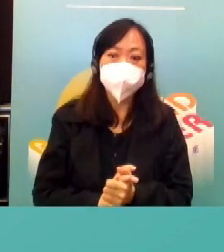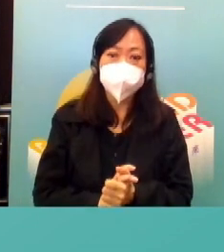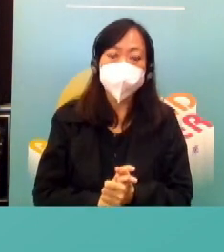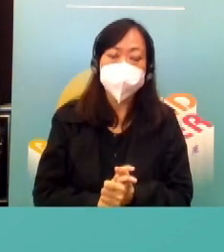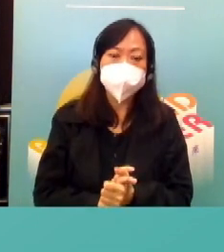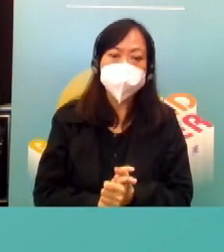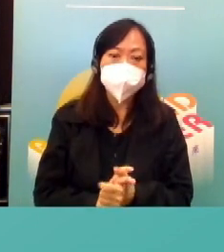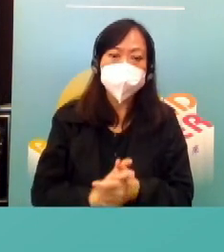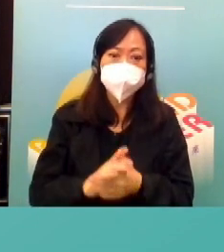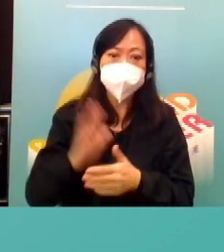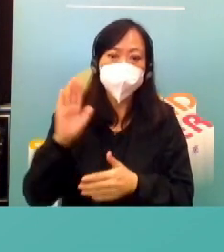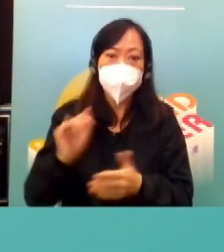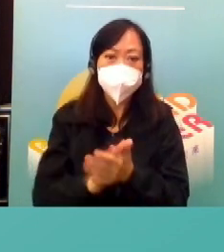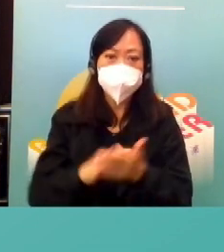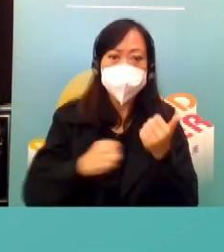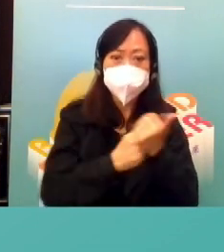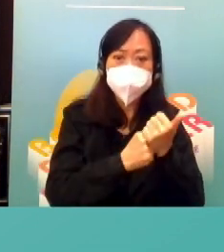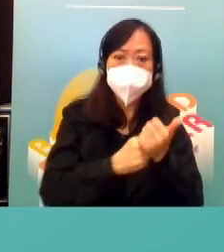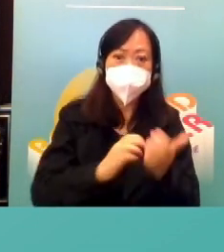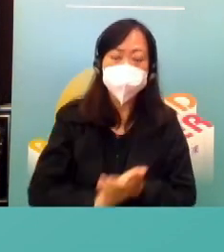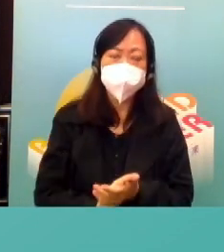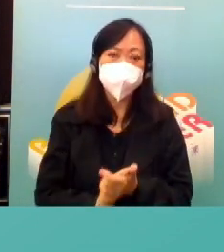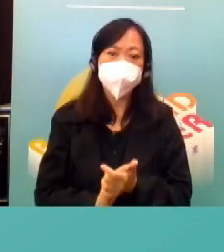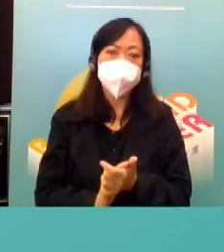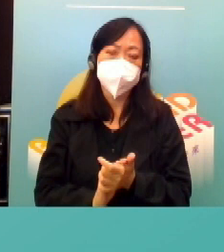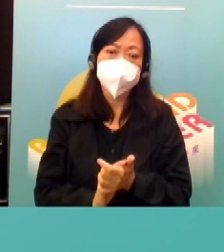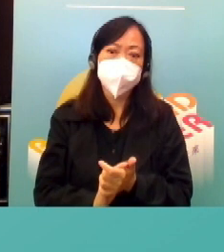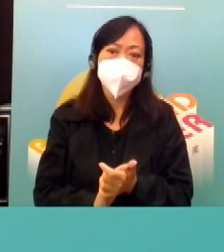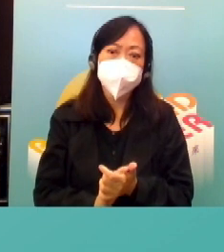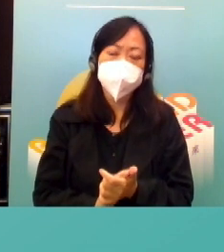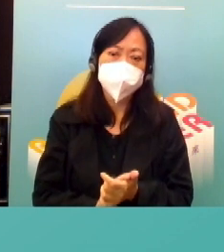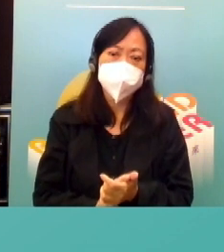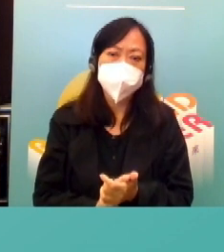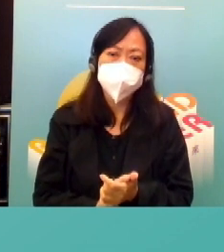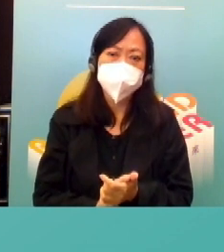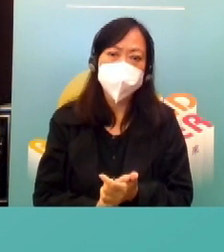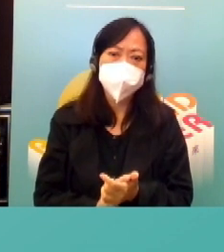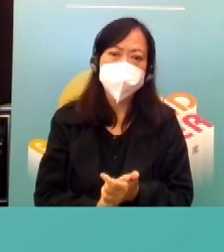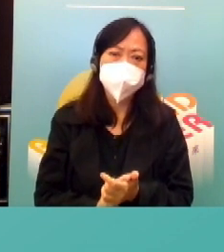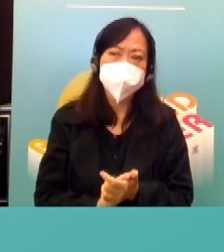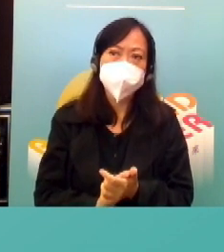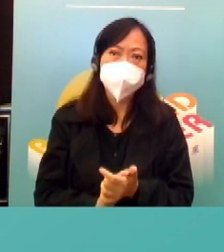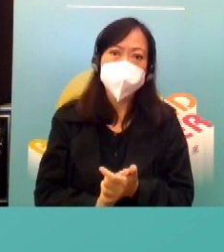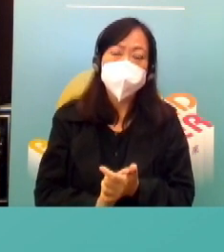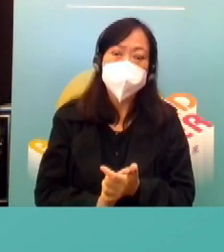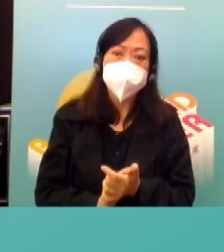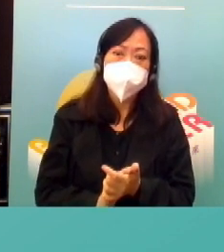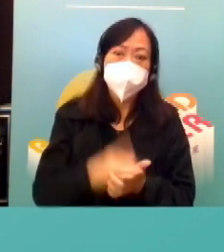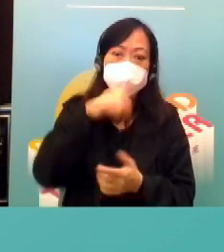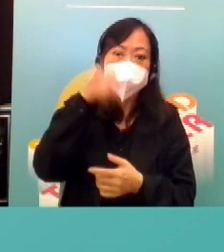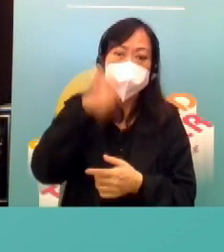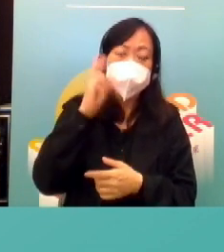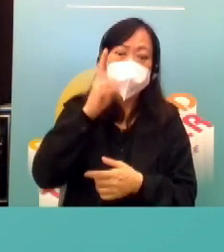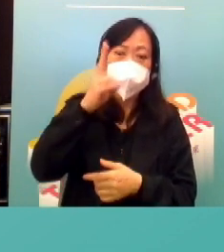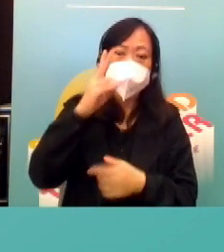support the electricity usage of 1,000 families a year. And